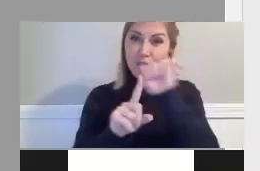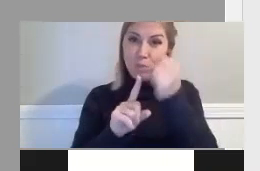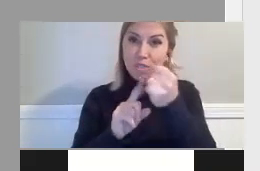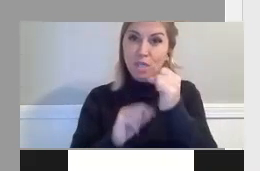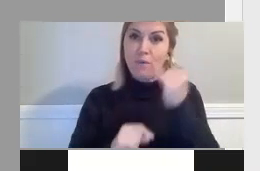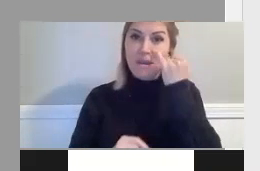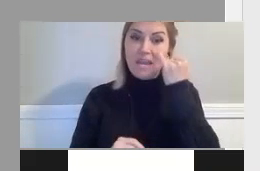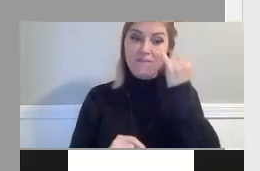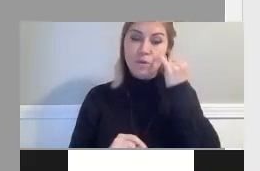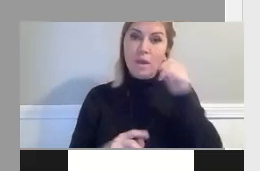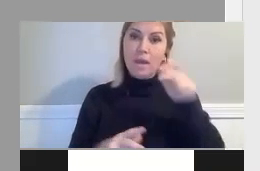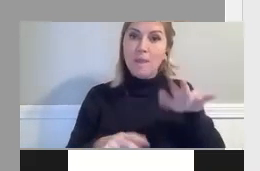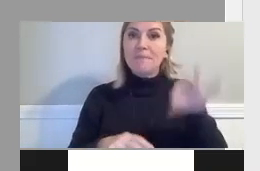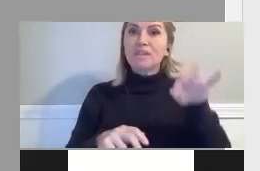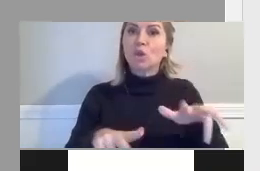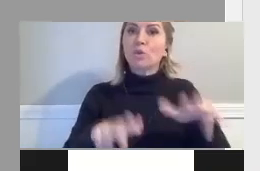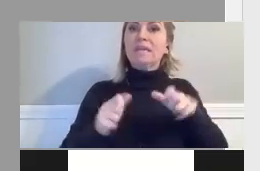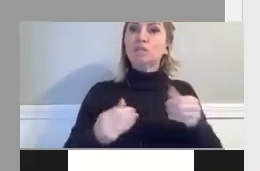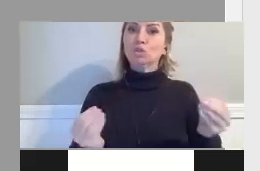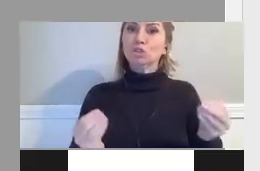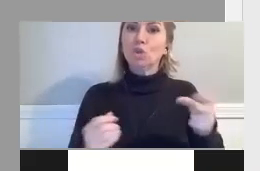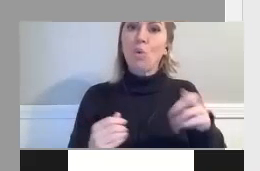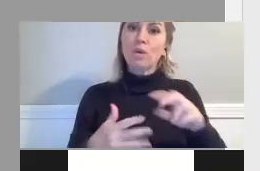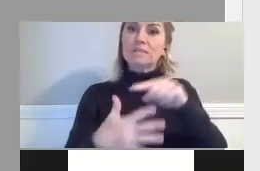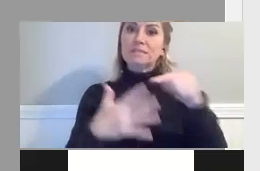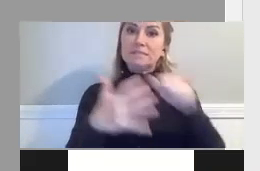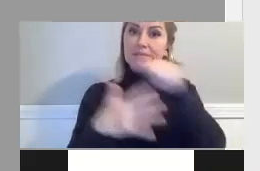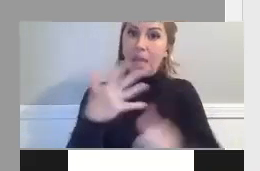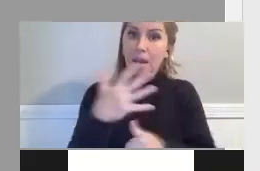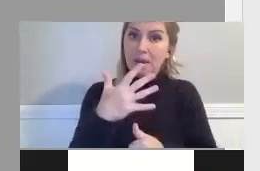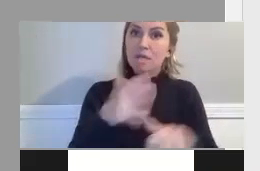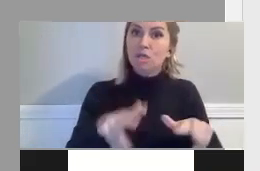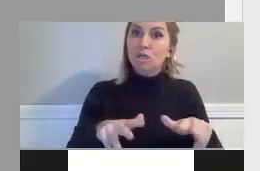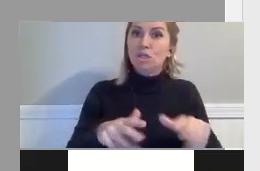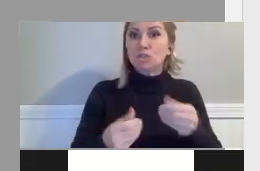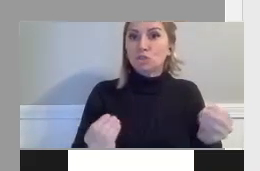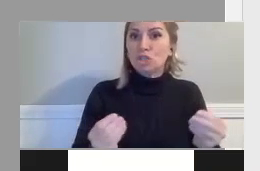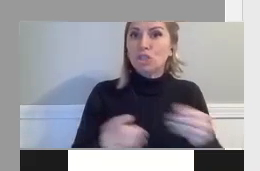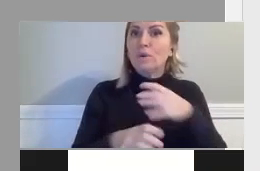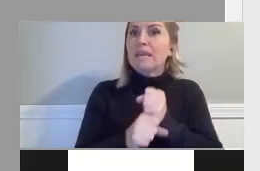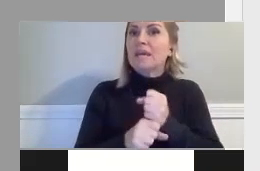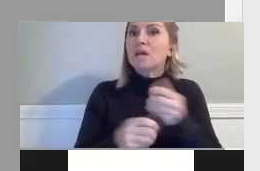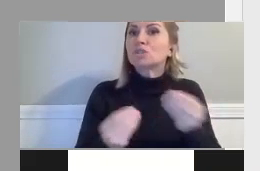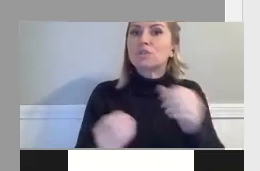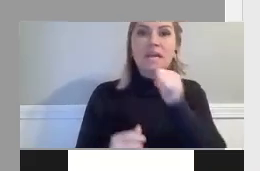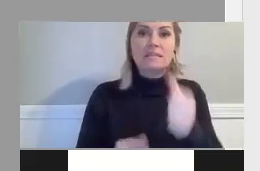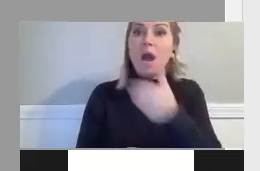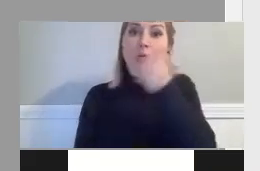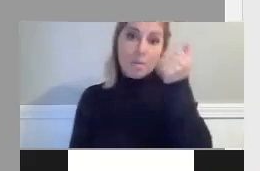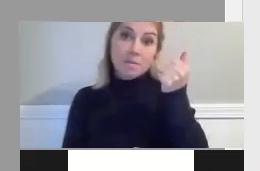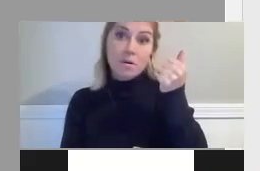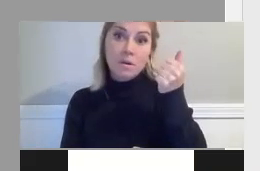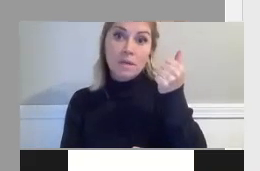you pick the greedy solution or the sub solution, you end up getting a solution that is not optimal. That is